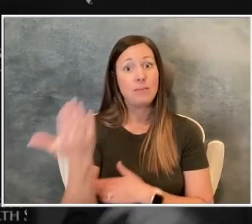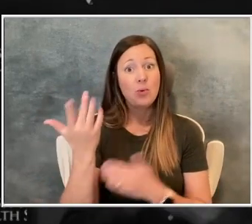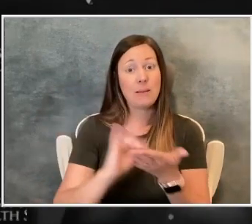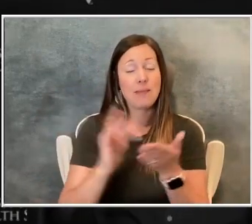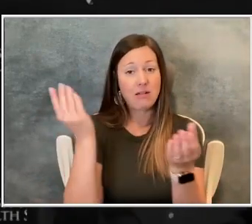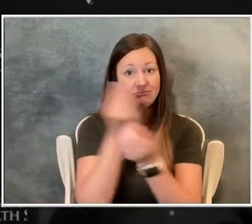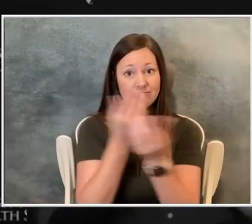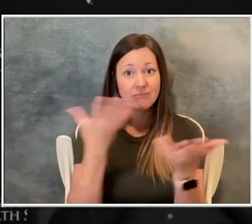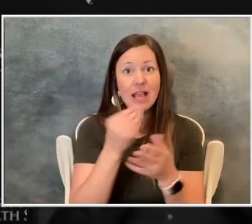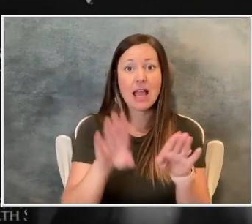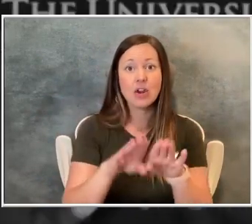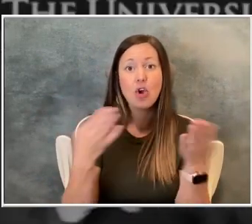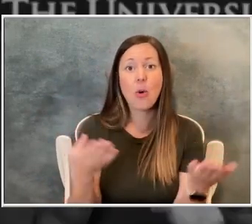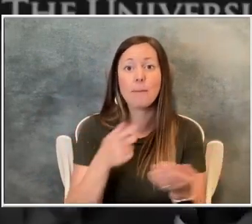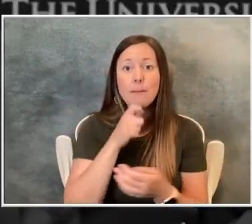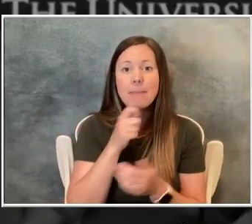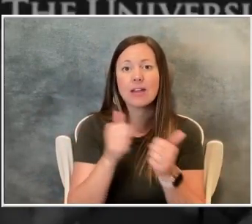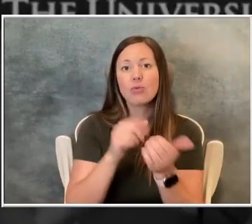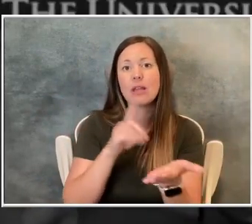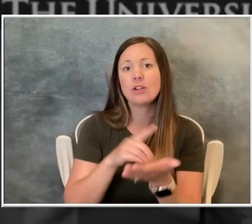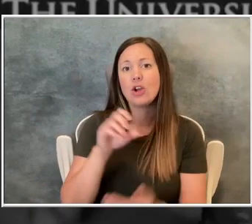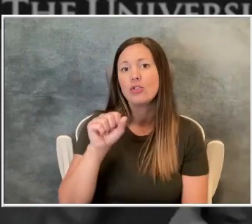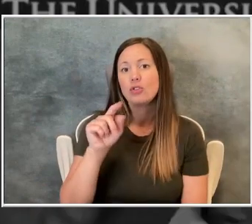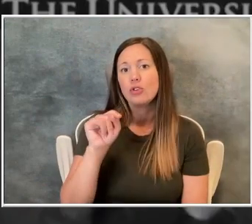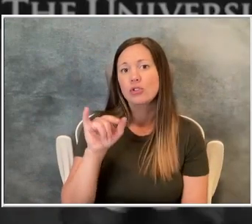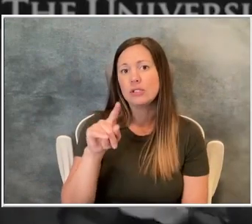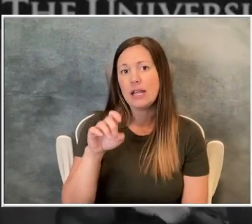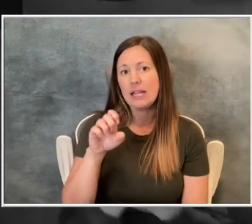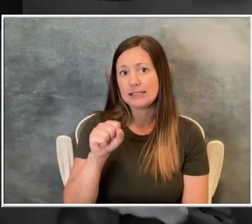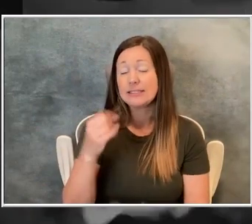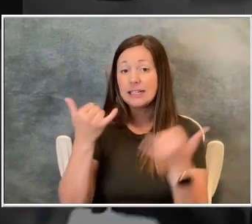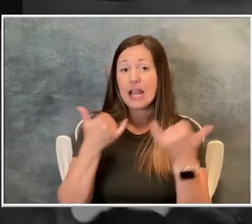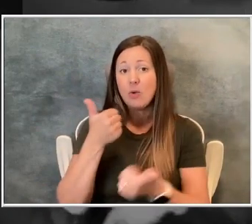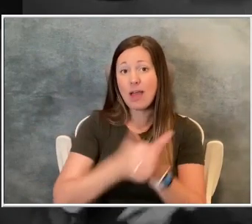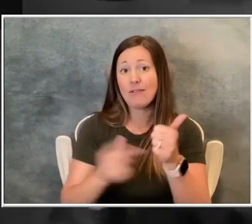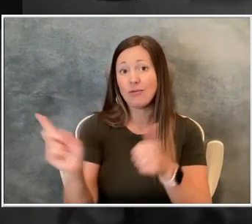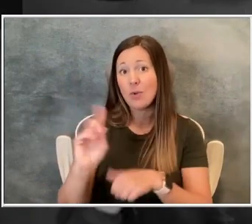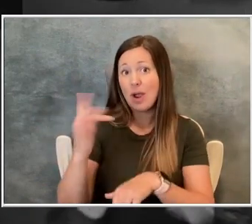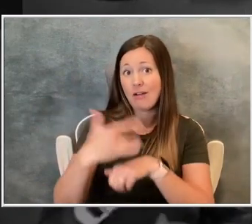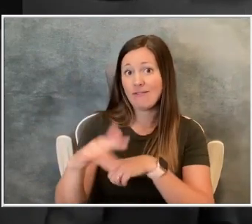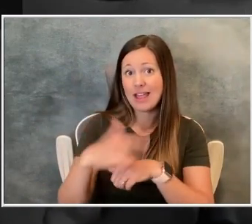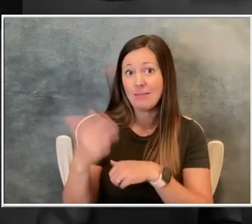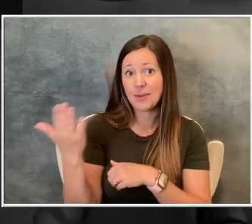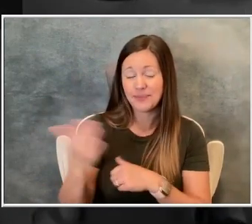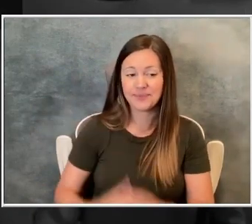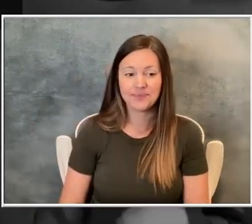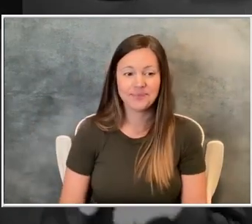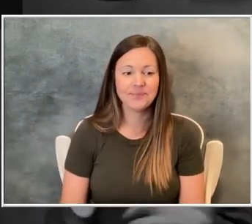Mics with Dr. Stites podcast. Now, everywhere podcasts are available.